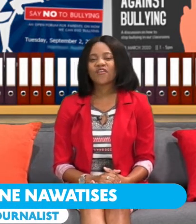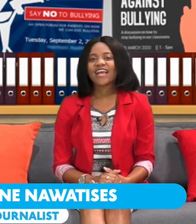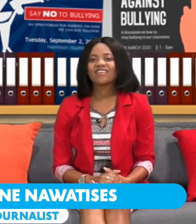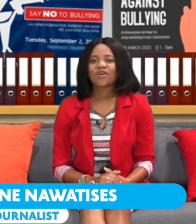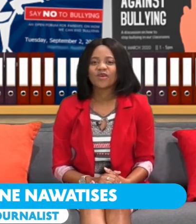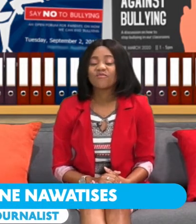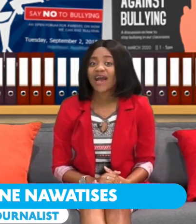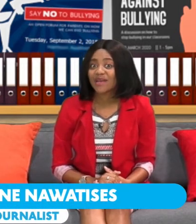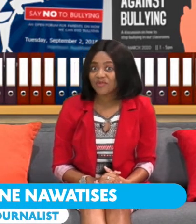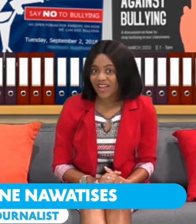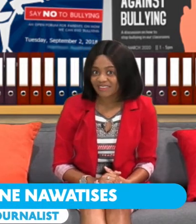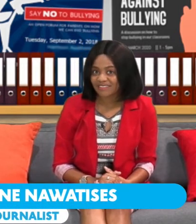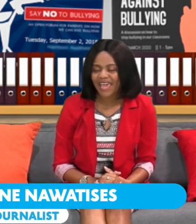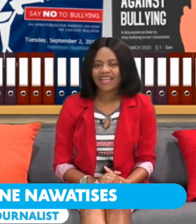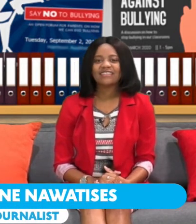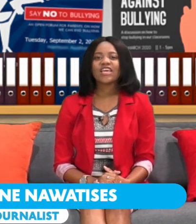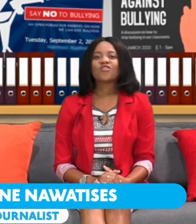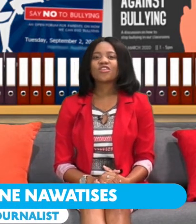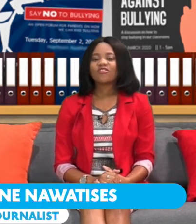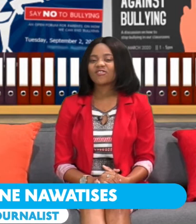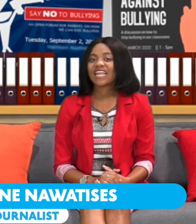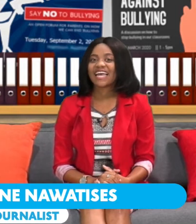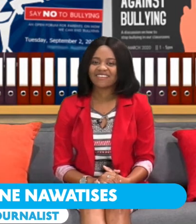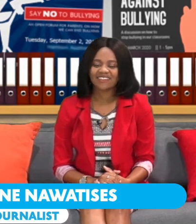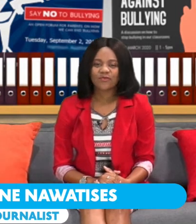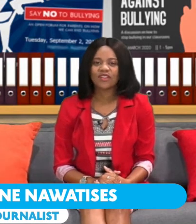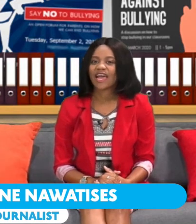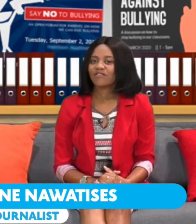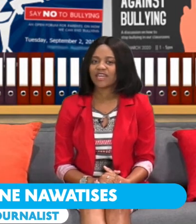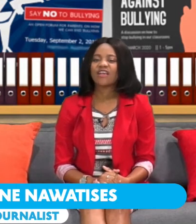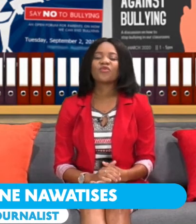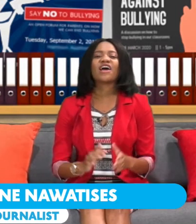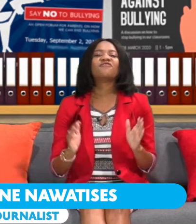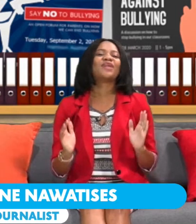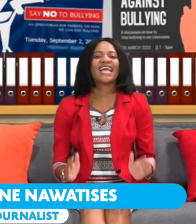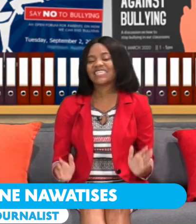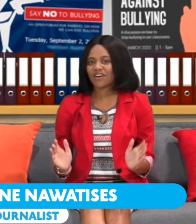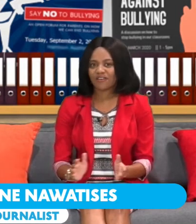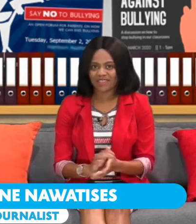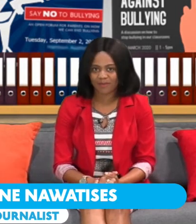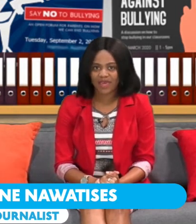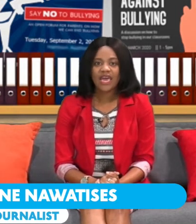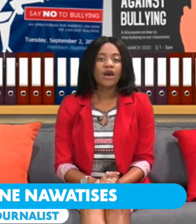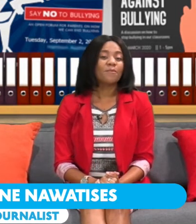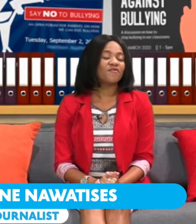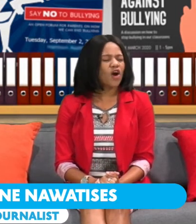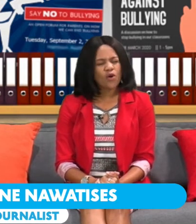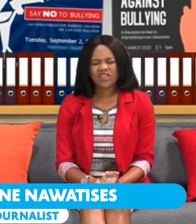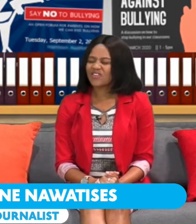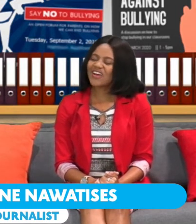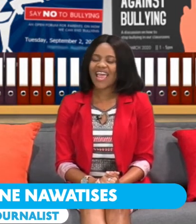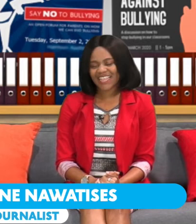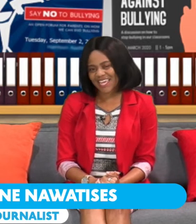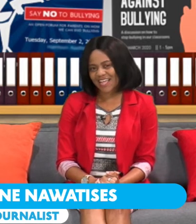be gracing you with my presence and take you through to the lessons that we'll have today, as we have plenty of them. Before